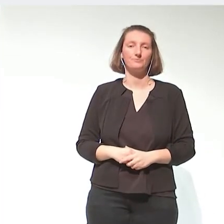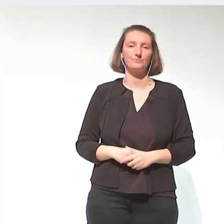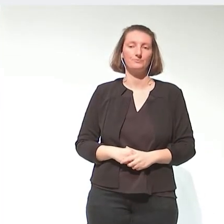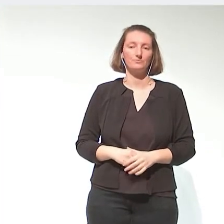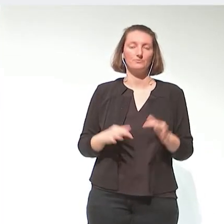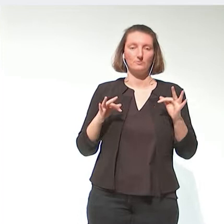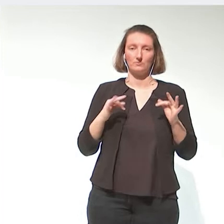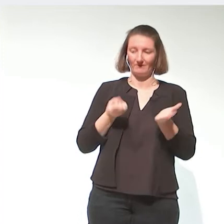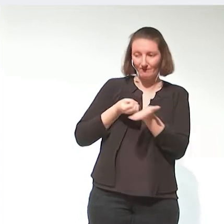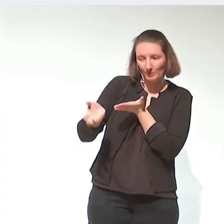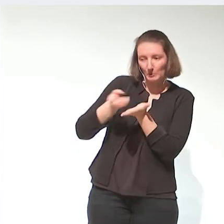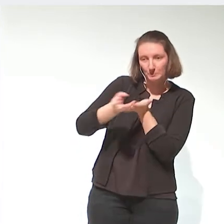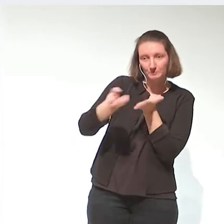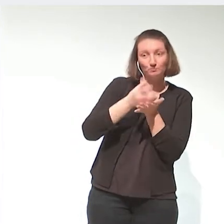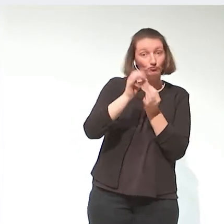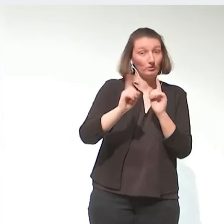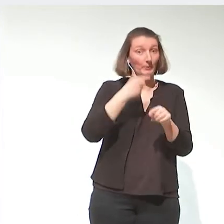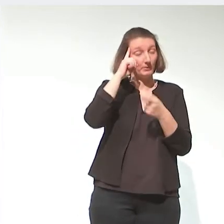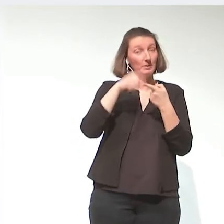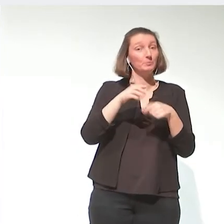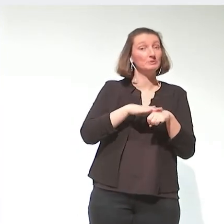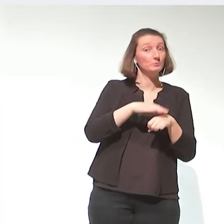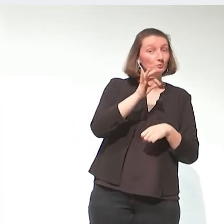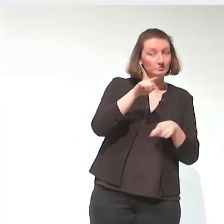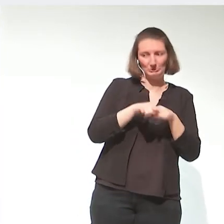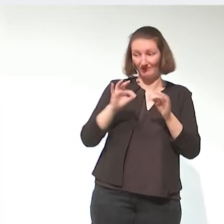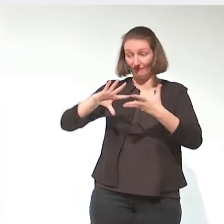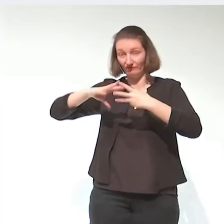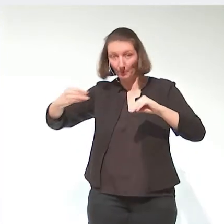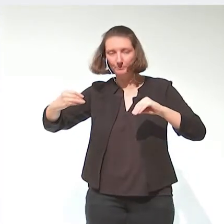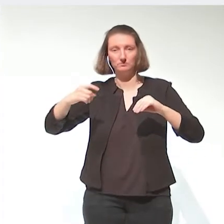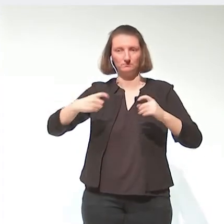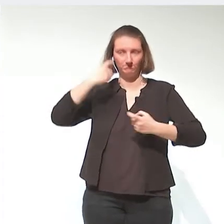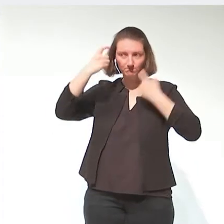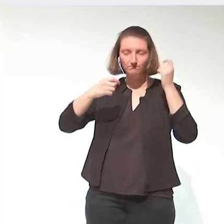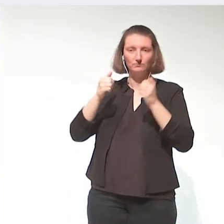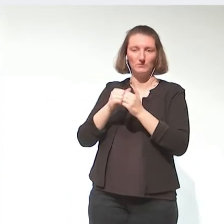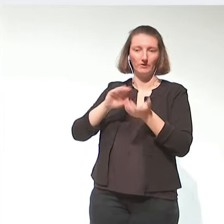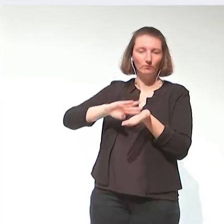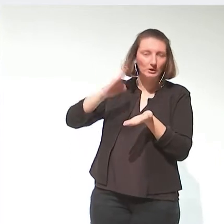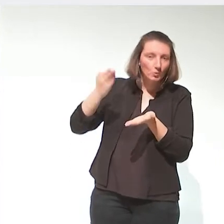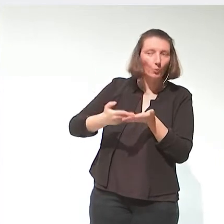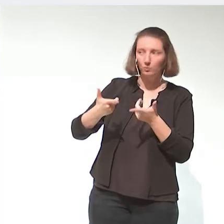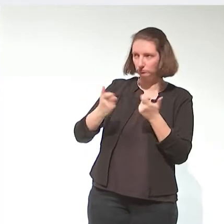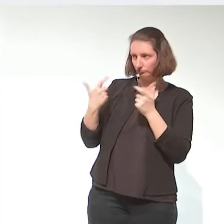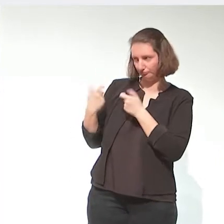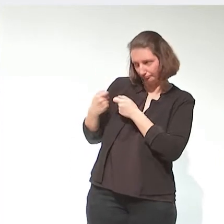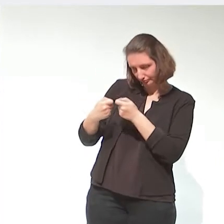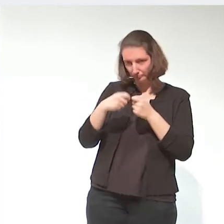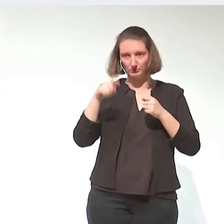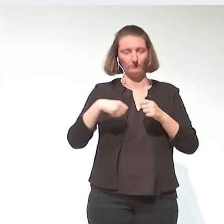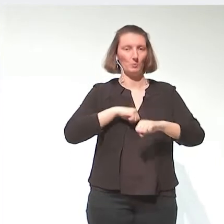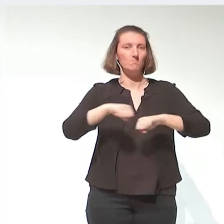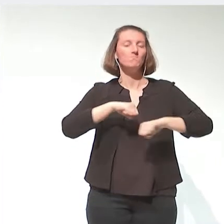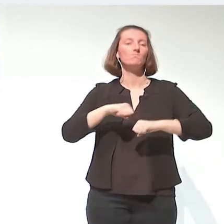work with local stakeholders, such as the Foundation for IT Accessibility, and also Agencia Support, the National Service Provision Agency,